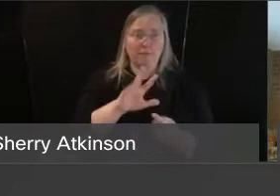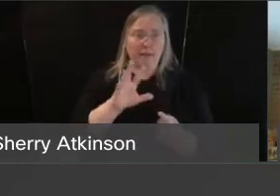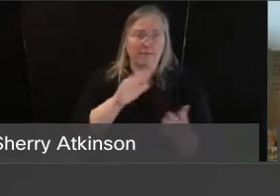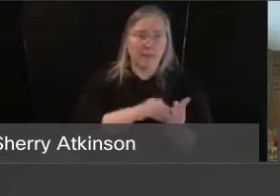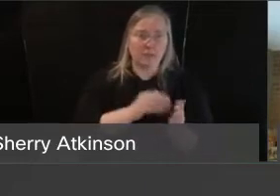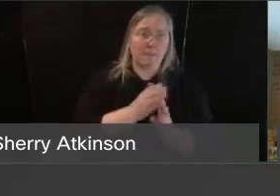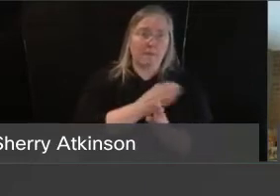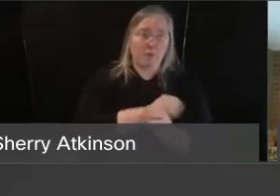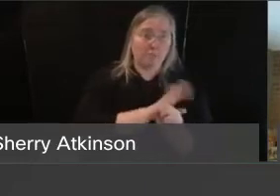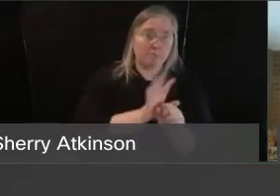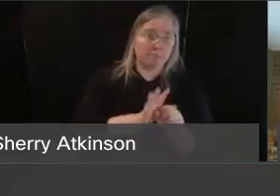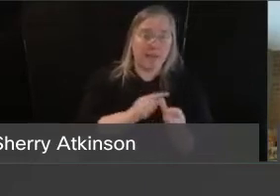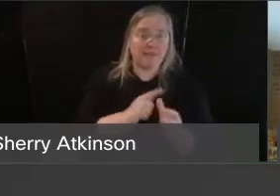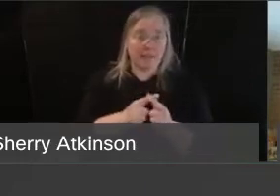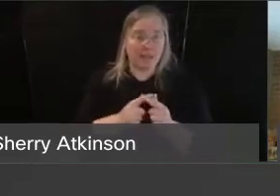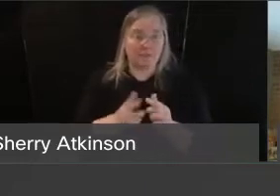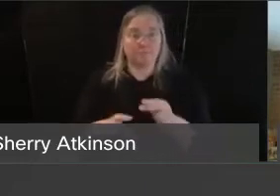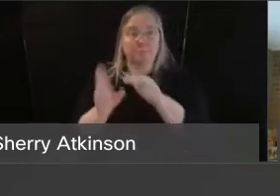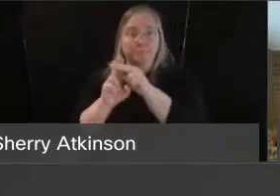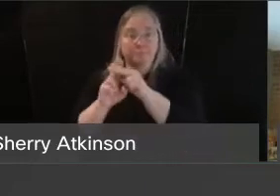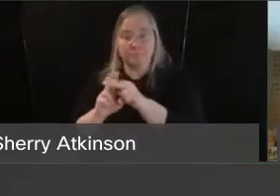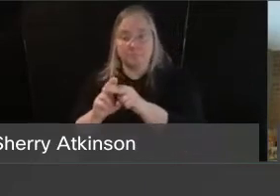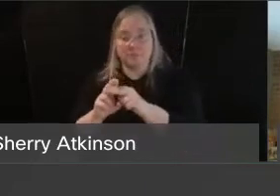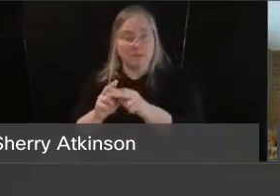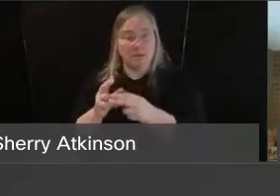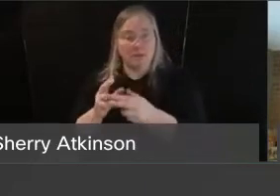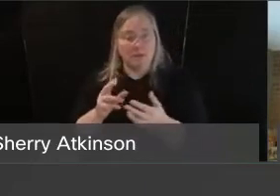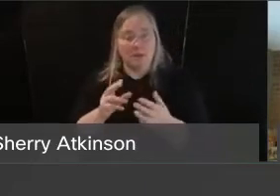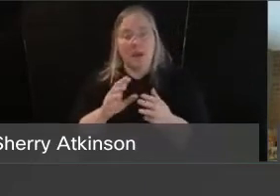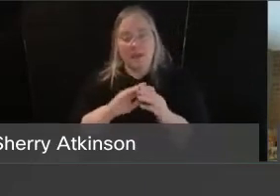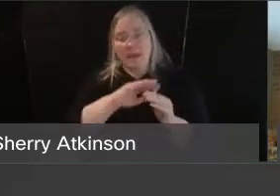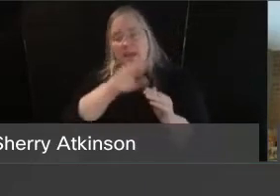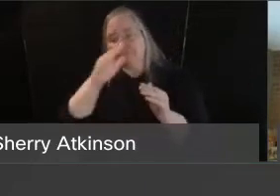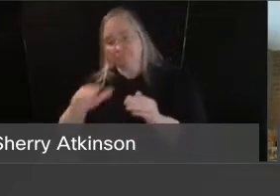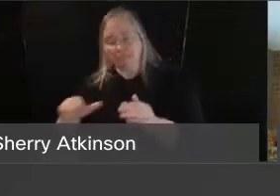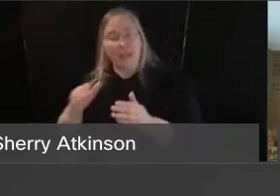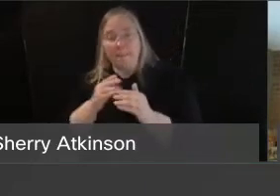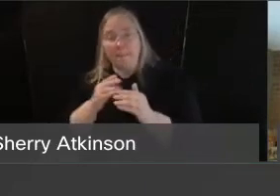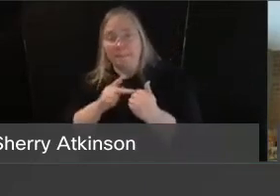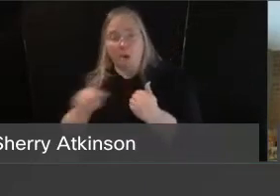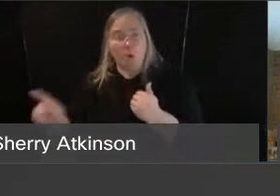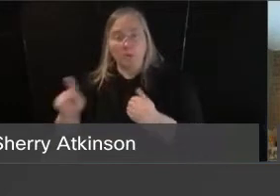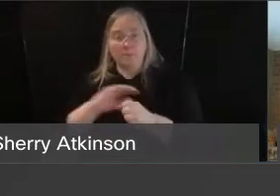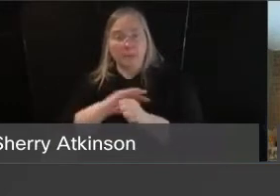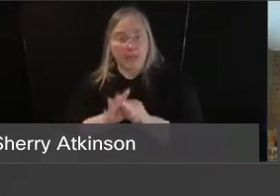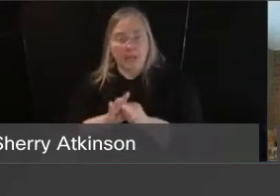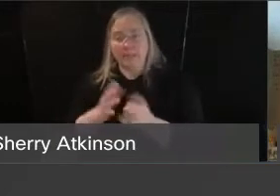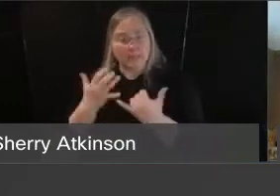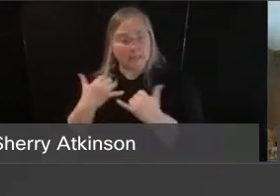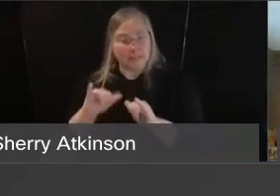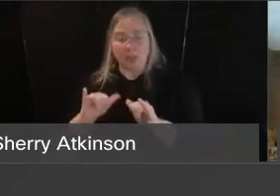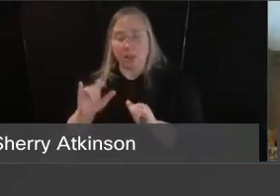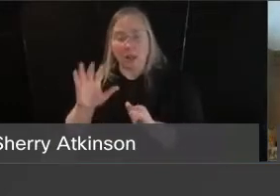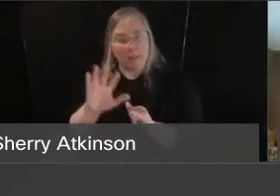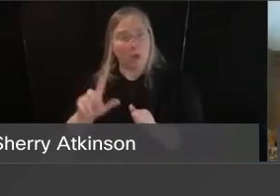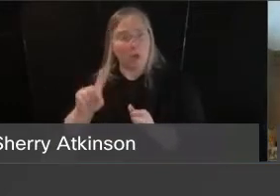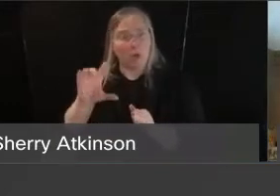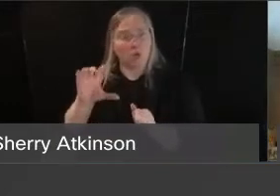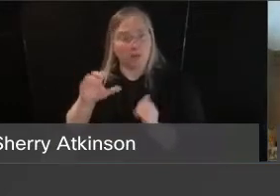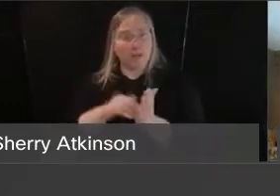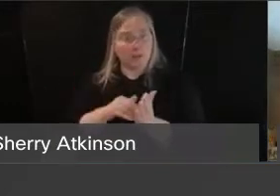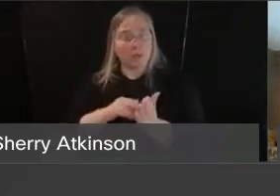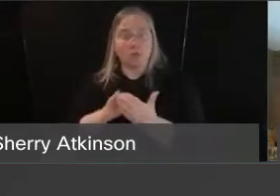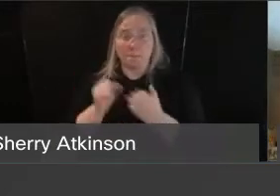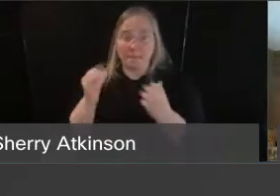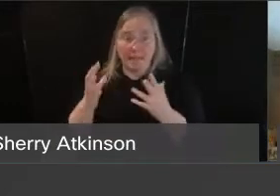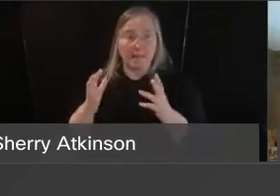nearing about 100,000 post-pandemic. So a significant number of individuals are remaining out of work here in Maryland.